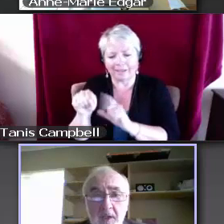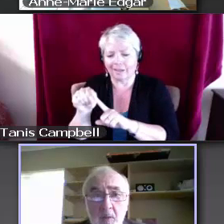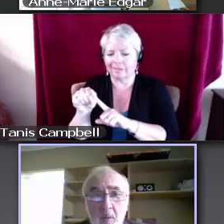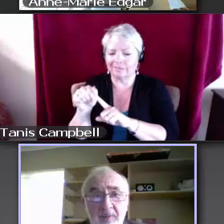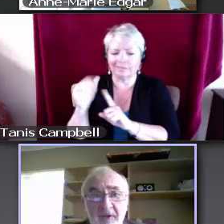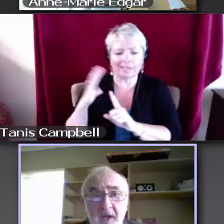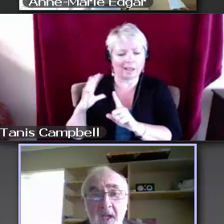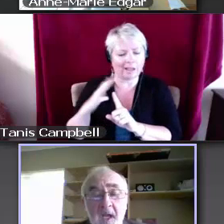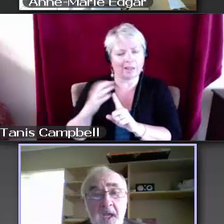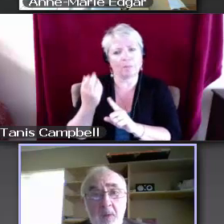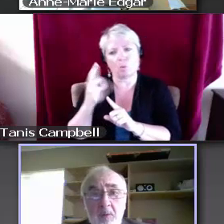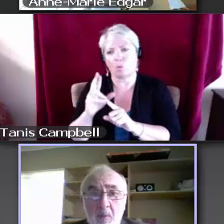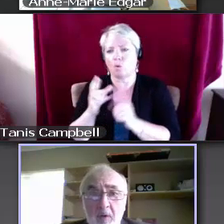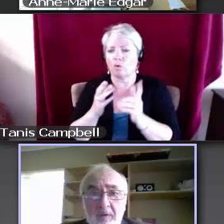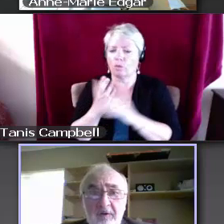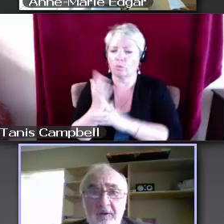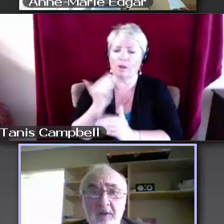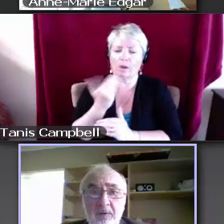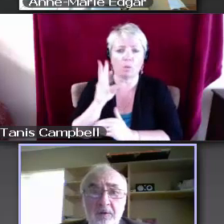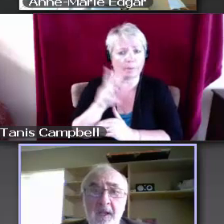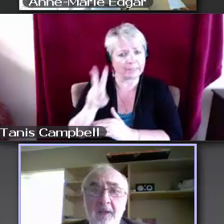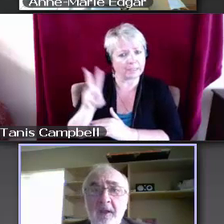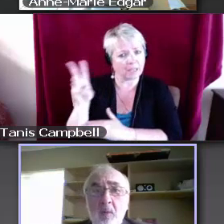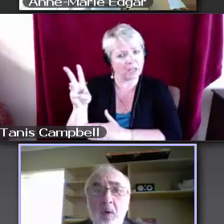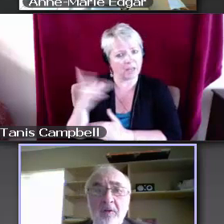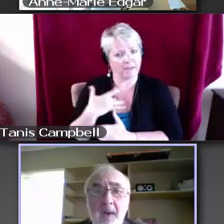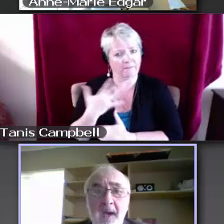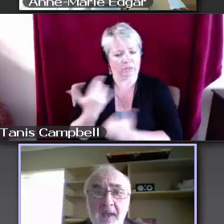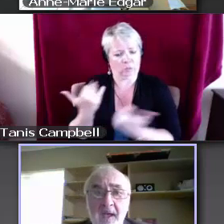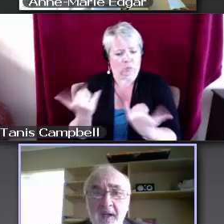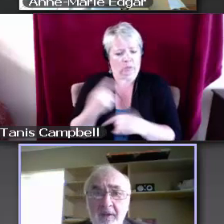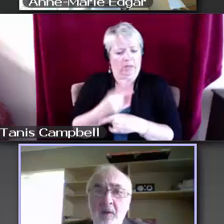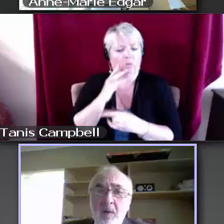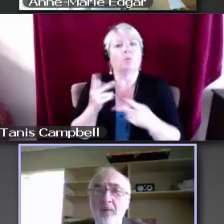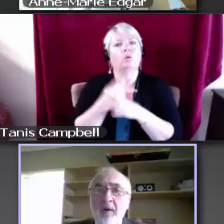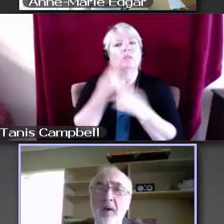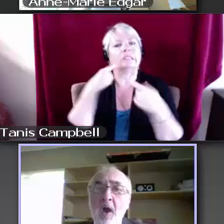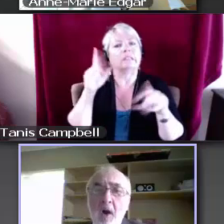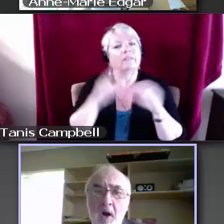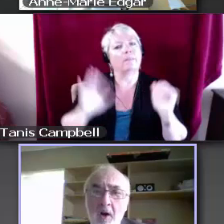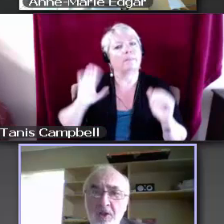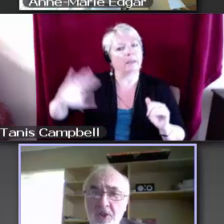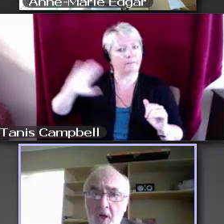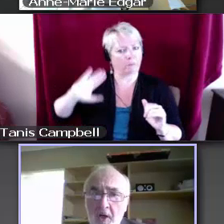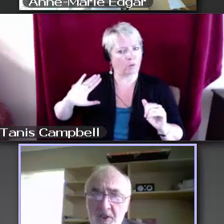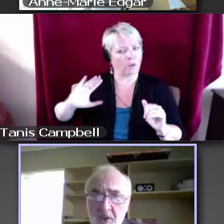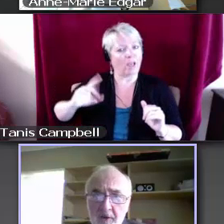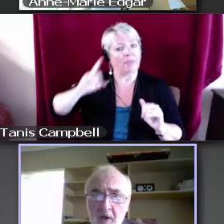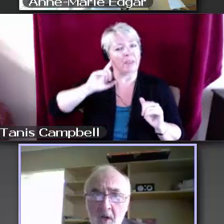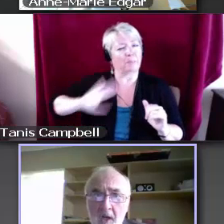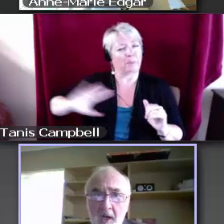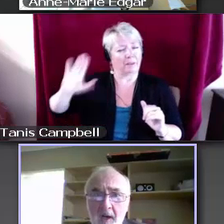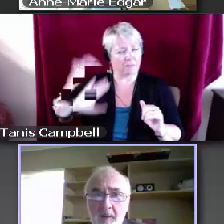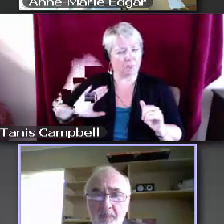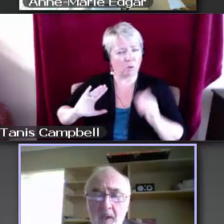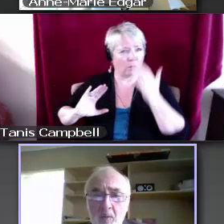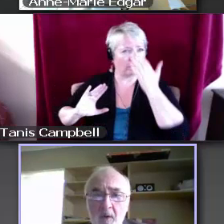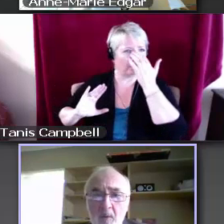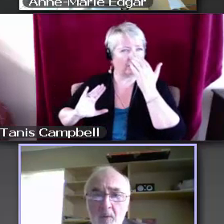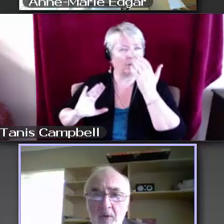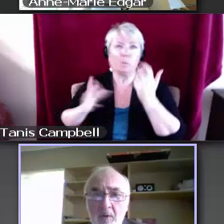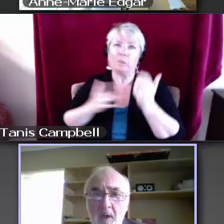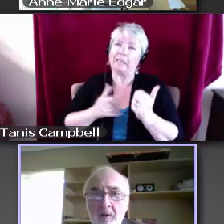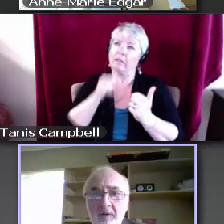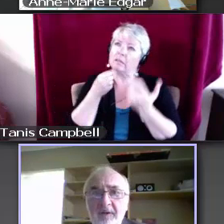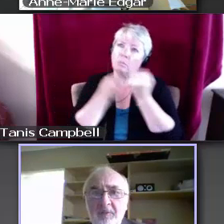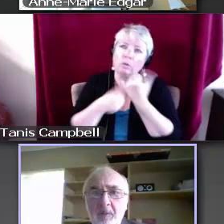be actually in the website, it would be more successful today than it was back then. I think we were very harsh on each other and